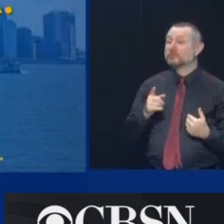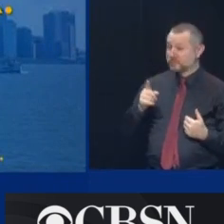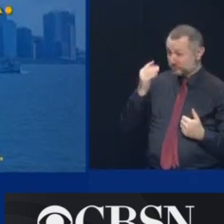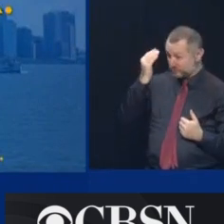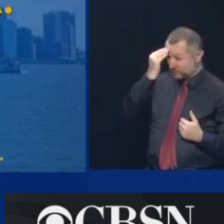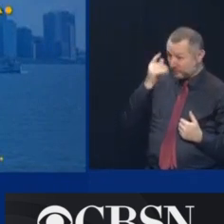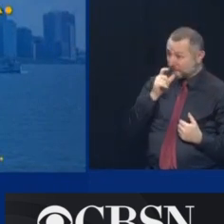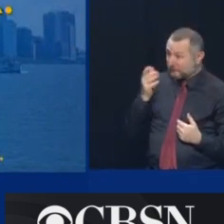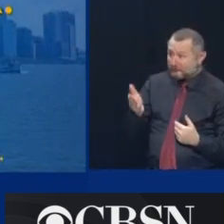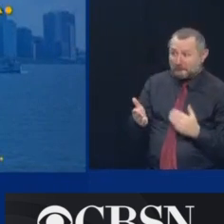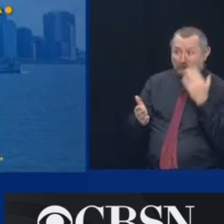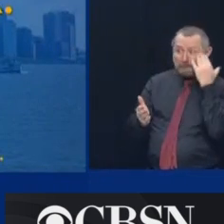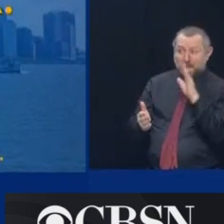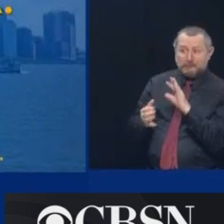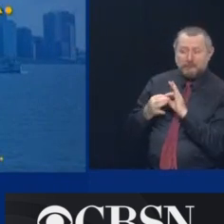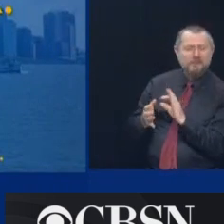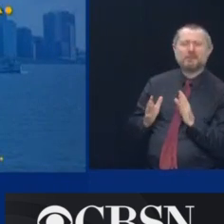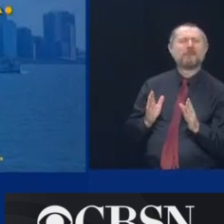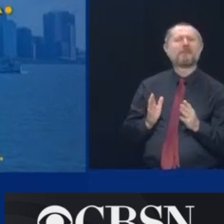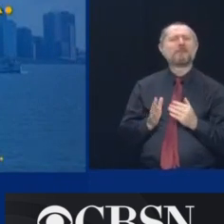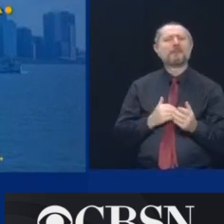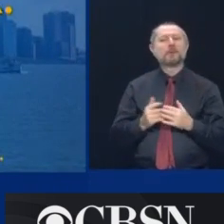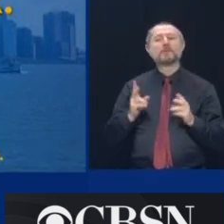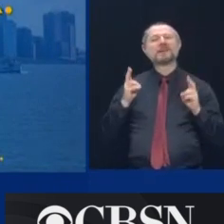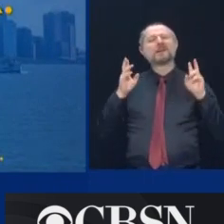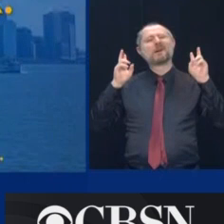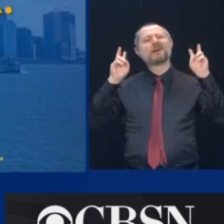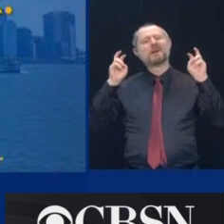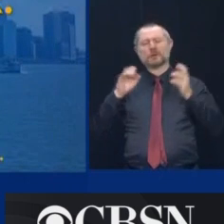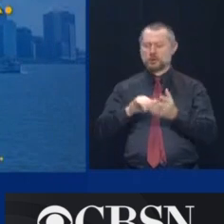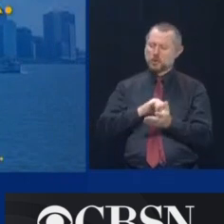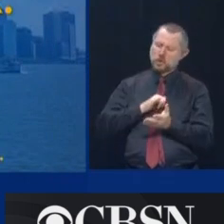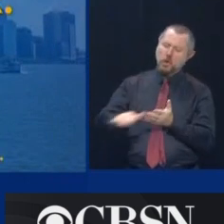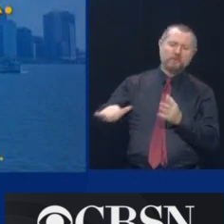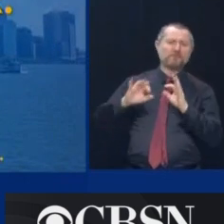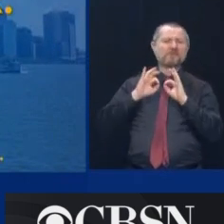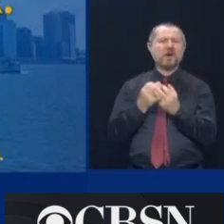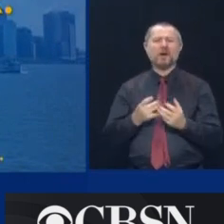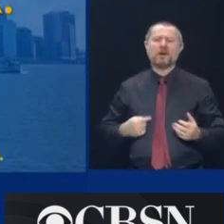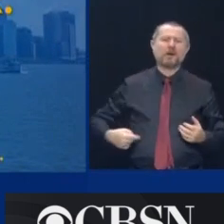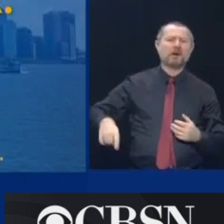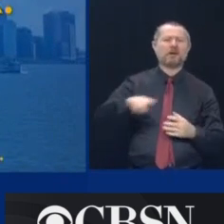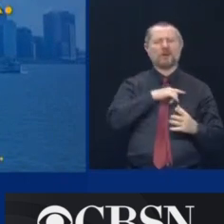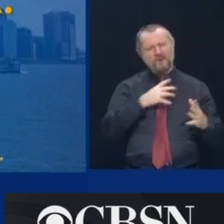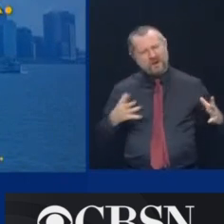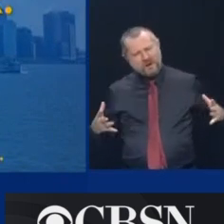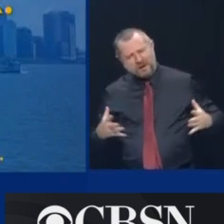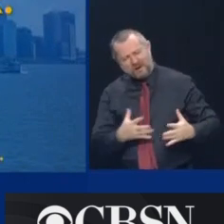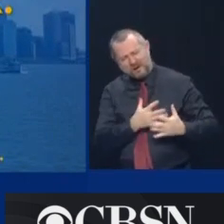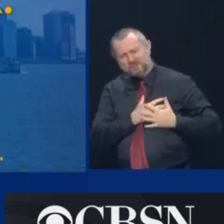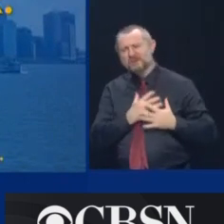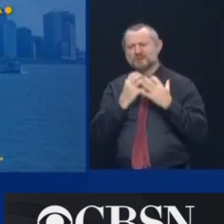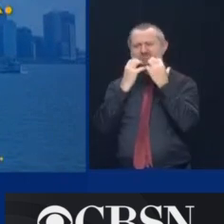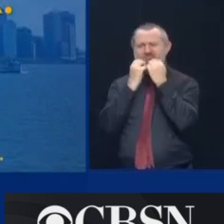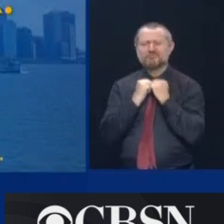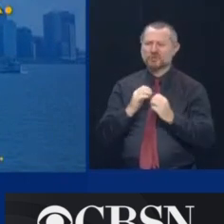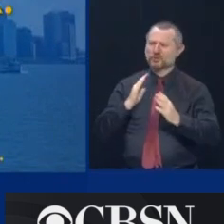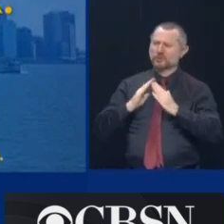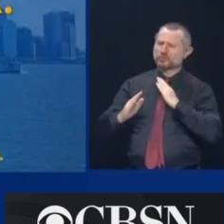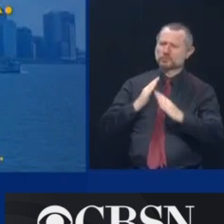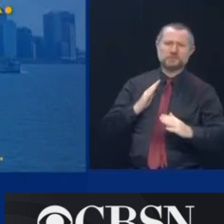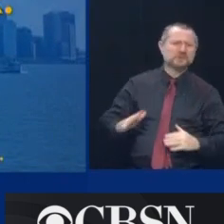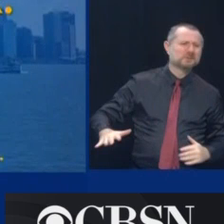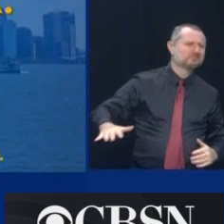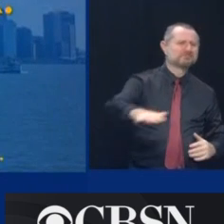but because they were part of the family of New York, the family of humanity, the family of community. And they